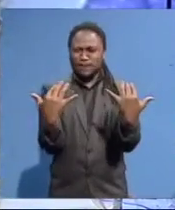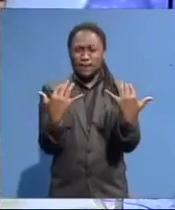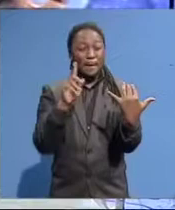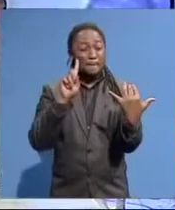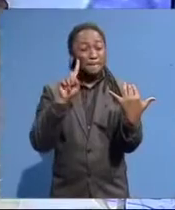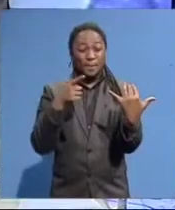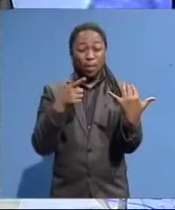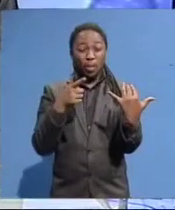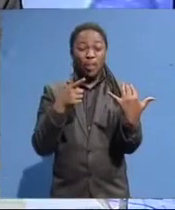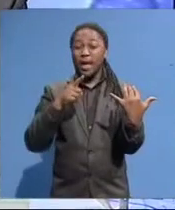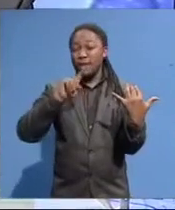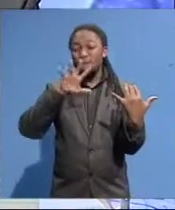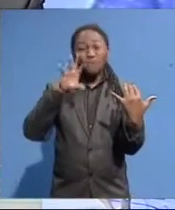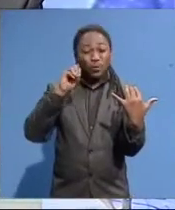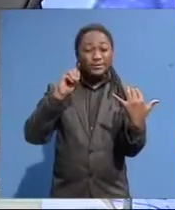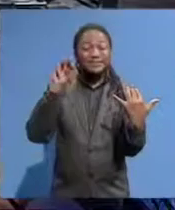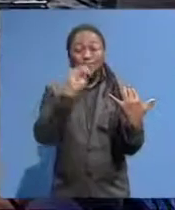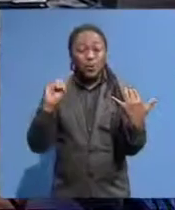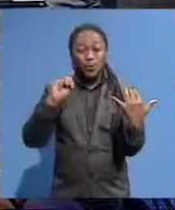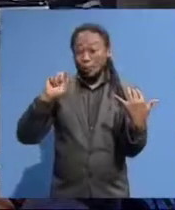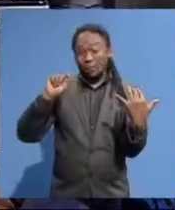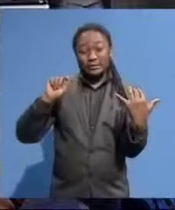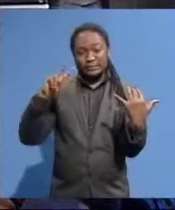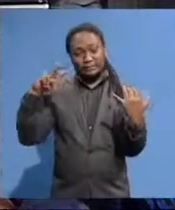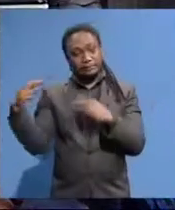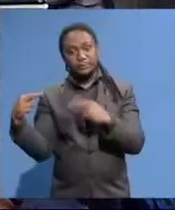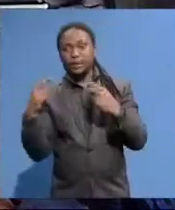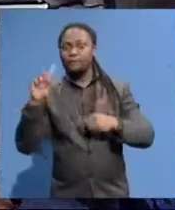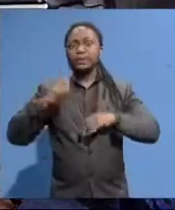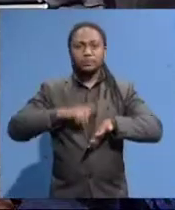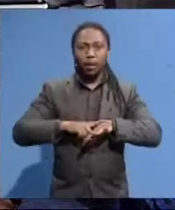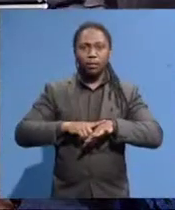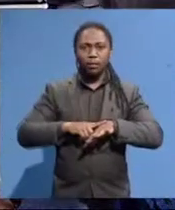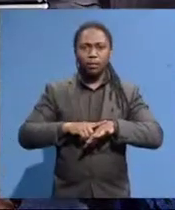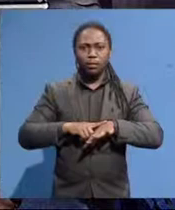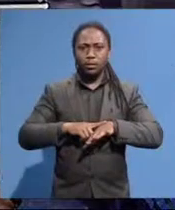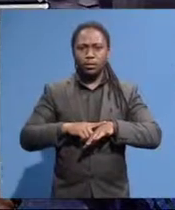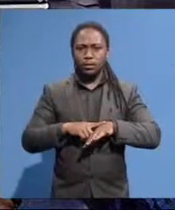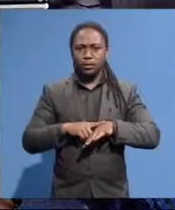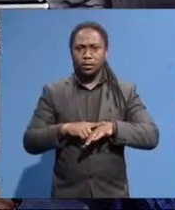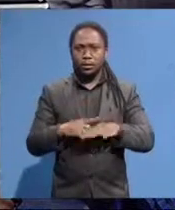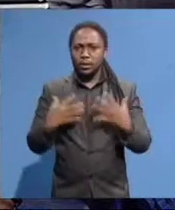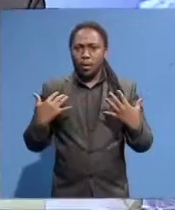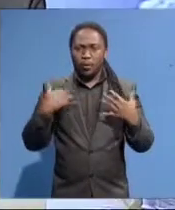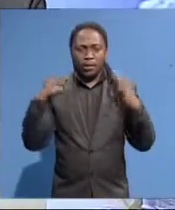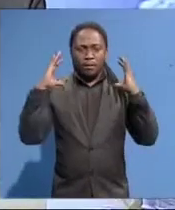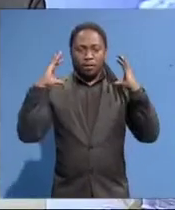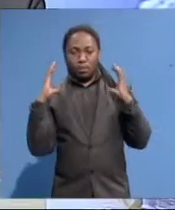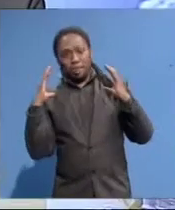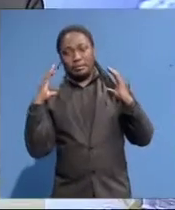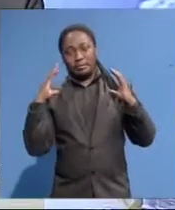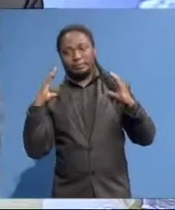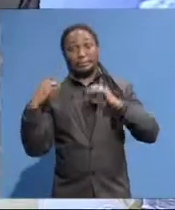and the billions of people around the world who'd never seen you, and seeing you now for the first time, and the massive weight that's then on